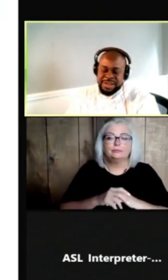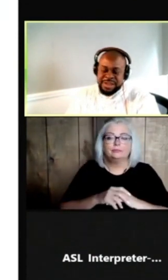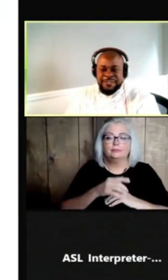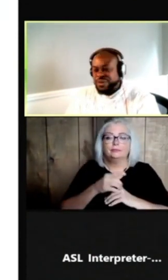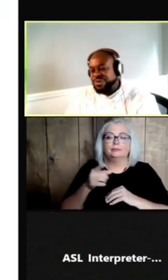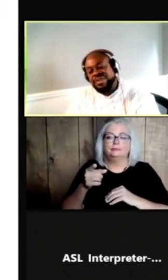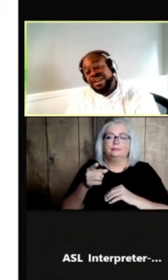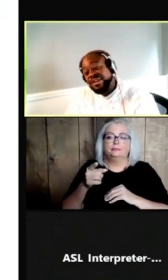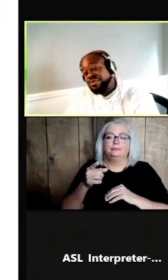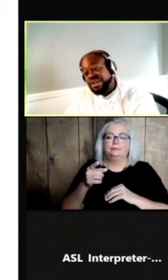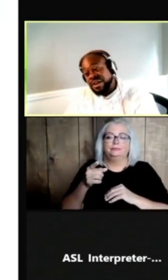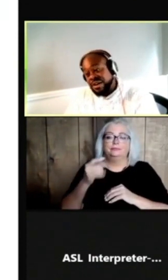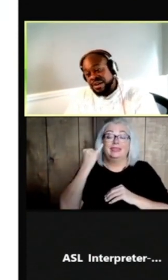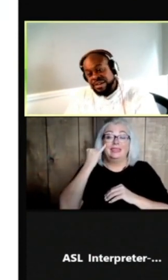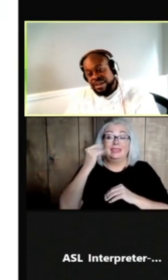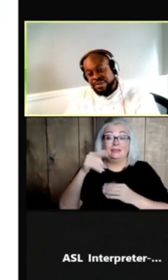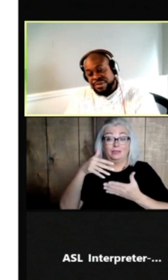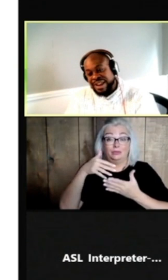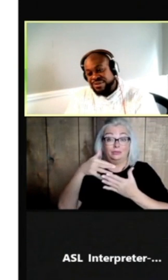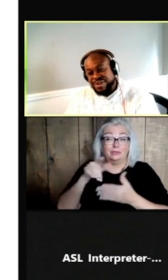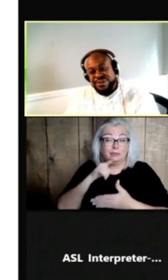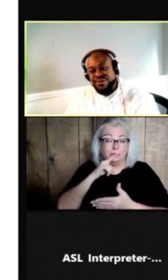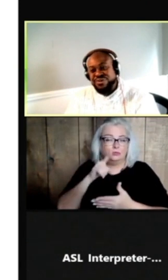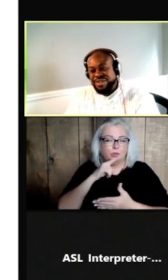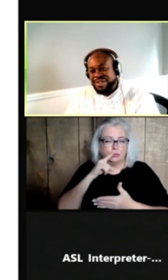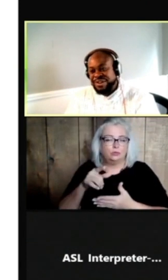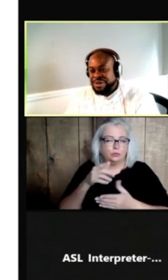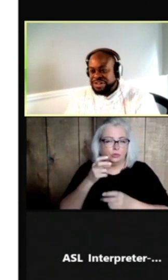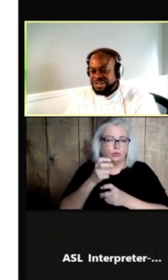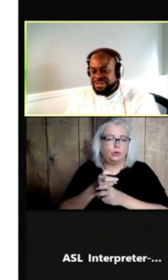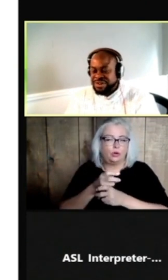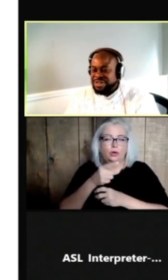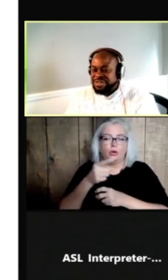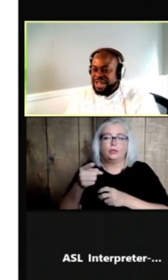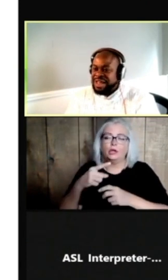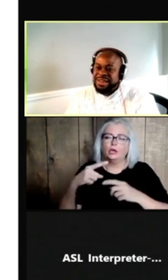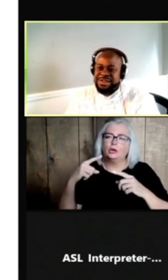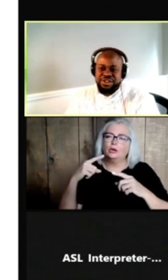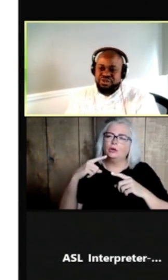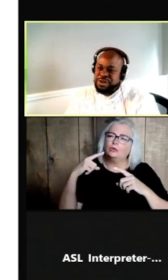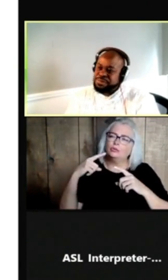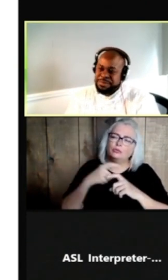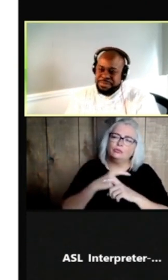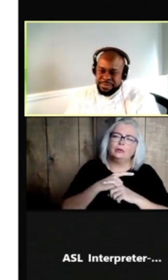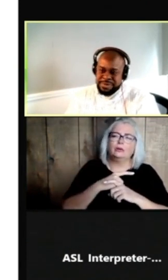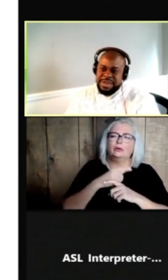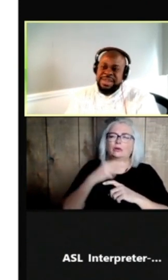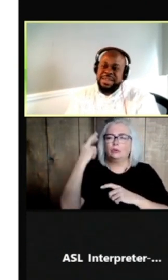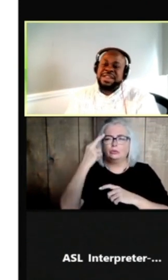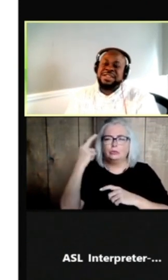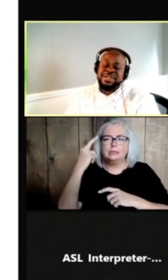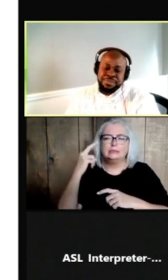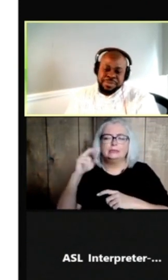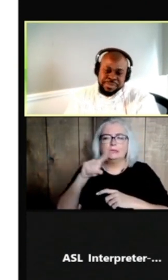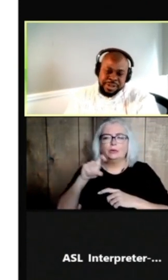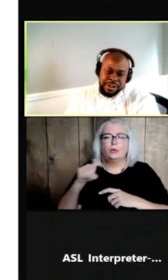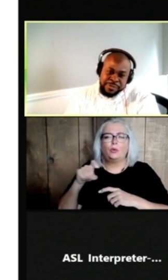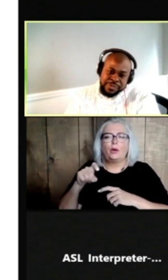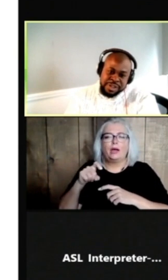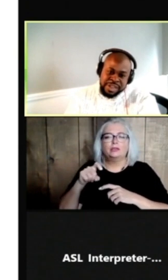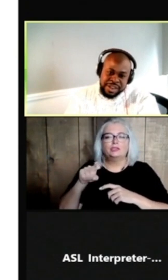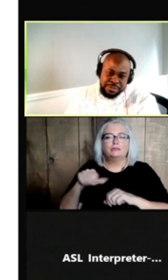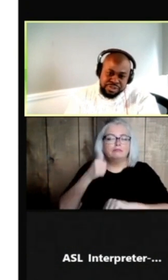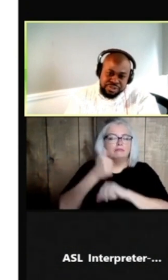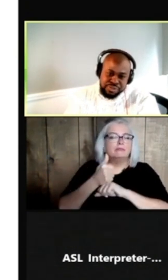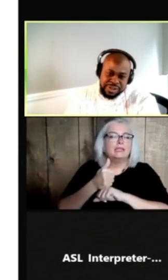correctly if you studied really hard. These are like critical reasoning questions that are designed to trick people and to slip people